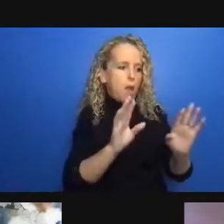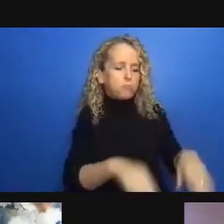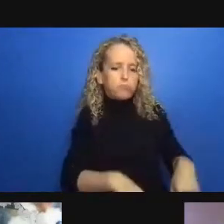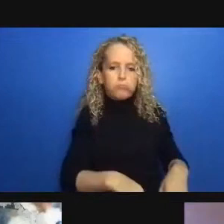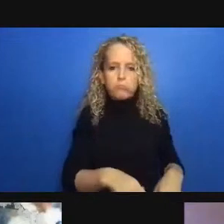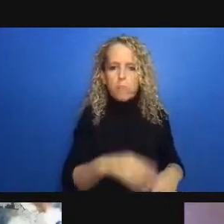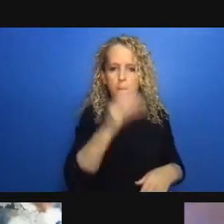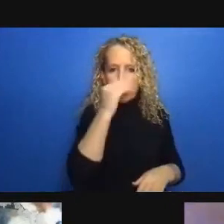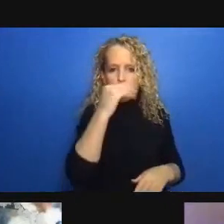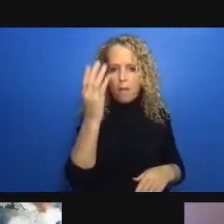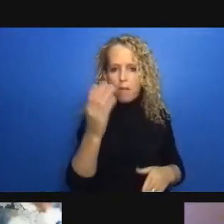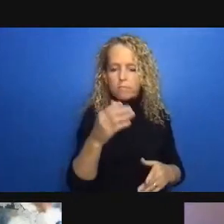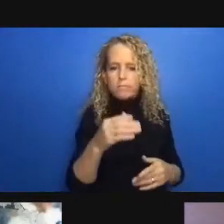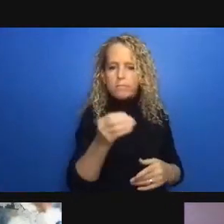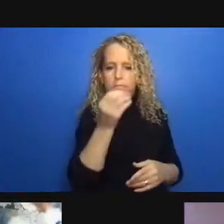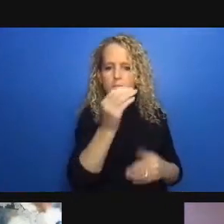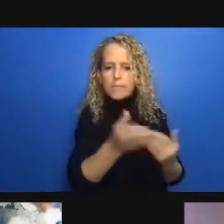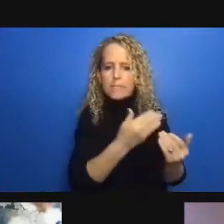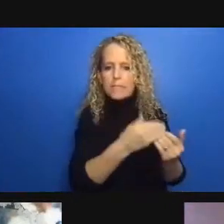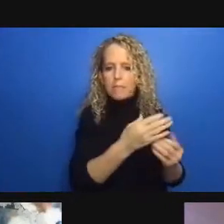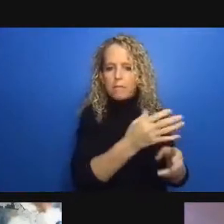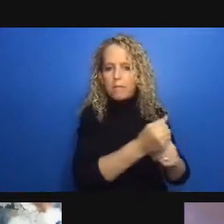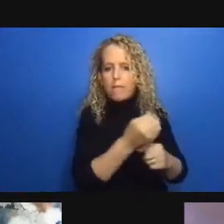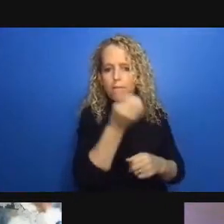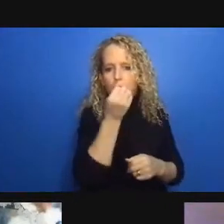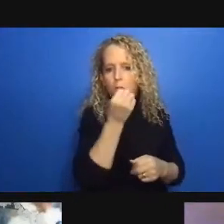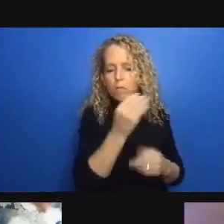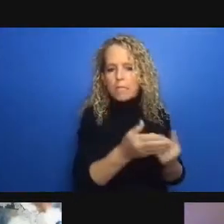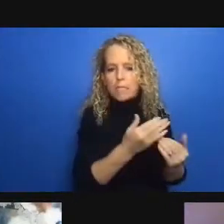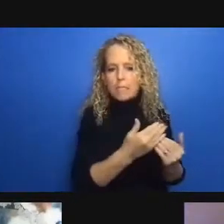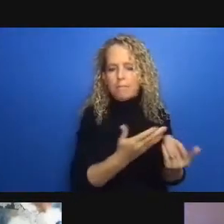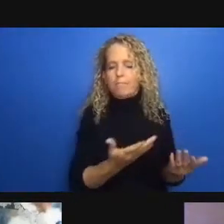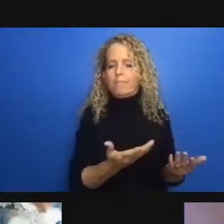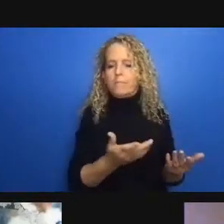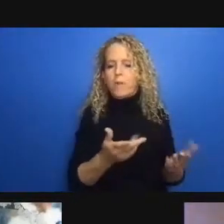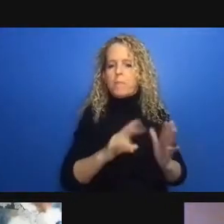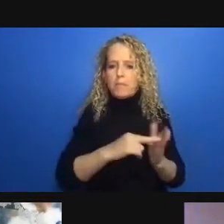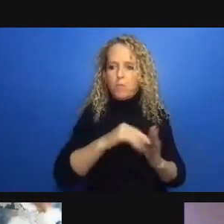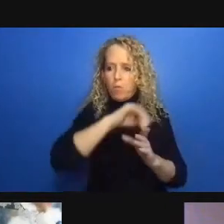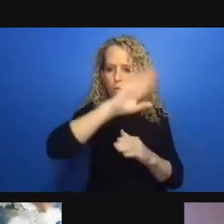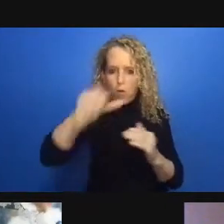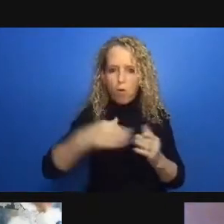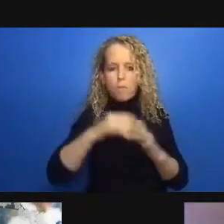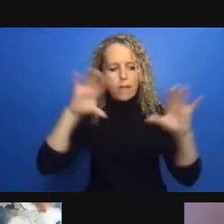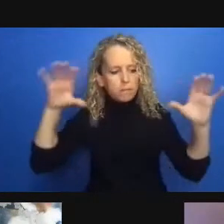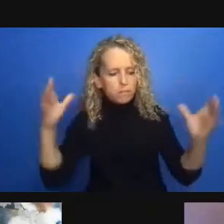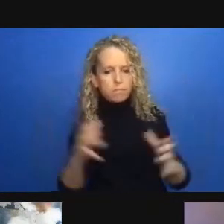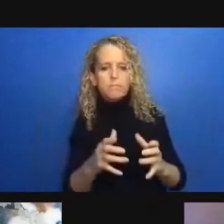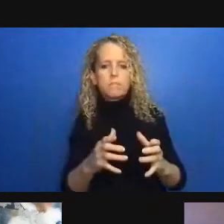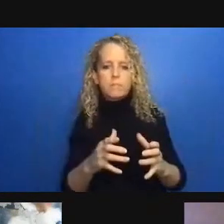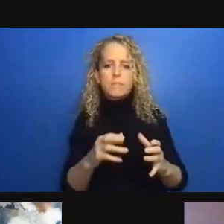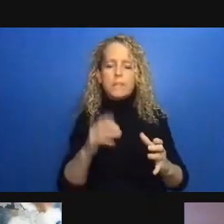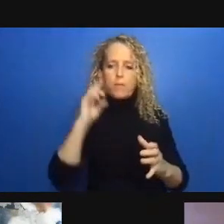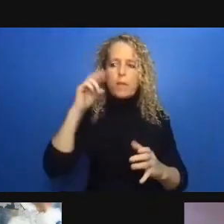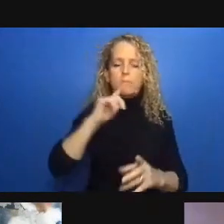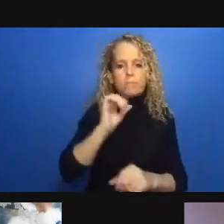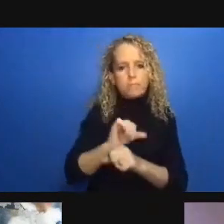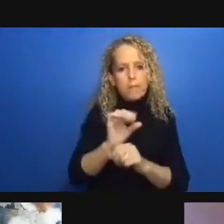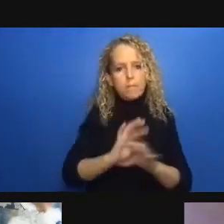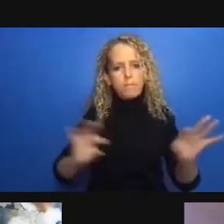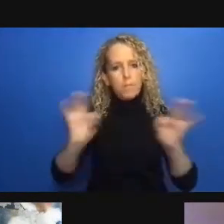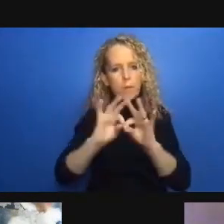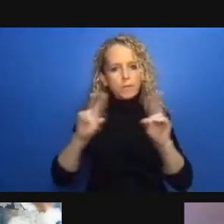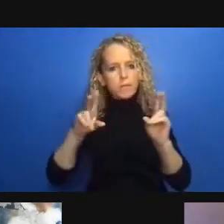So I think we have to come together and decide it's a priority, and then the levers start to come to play. So, you